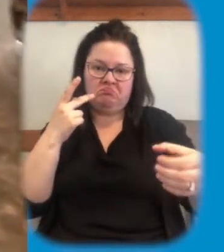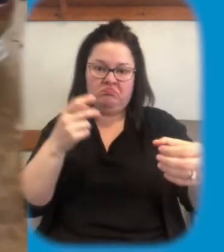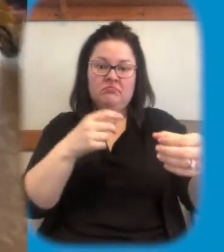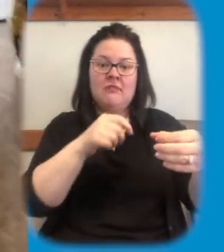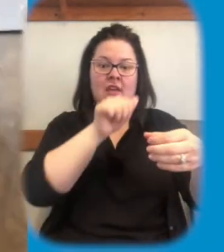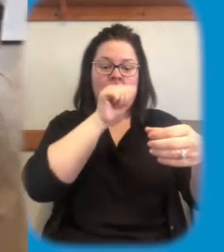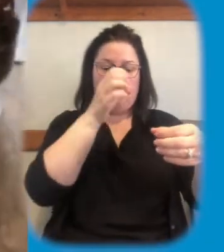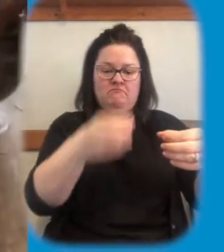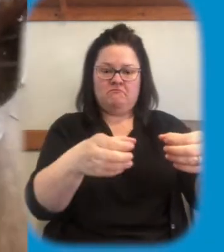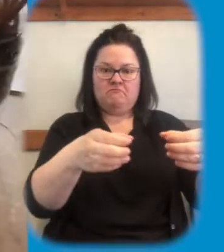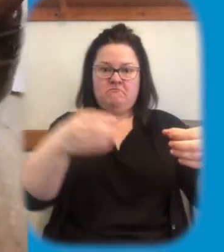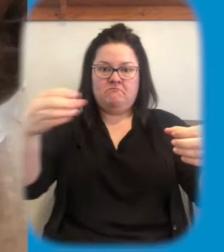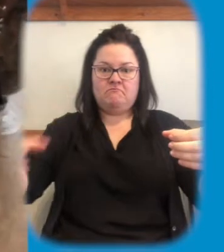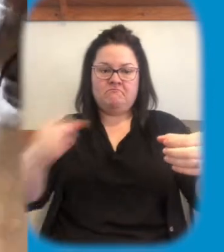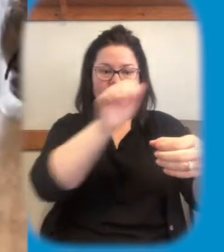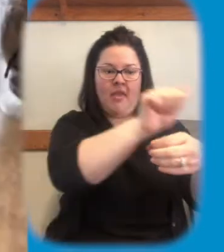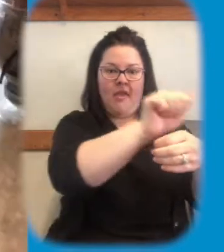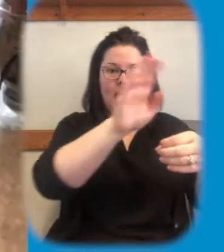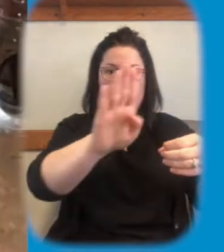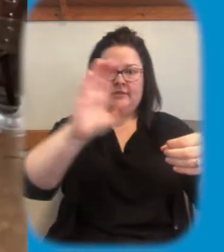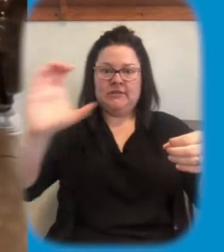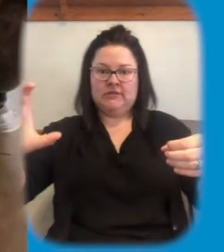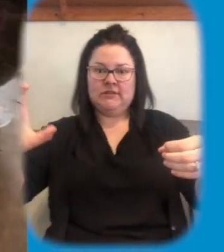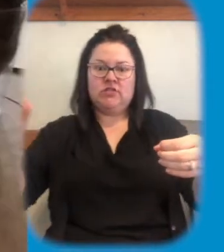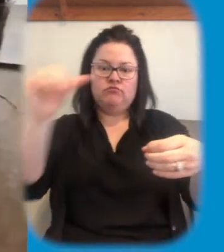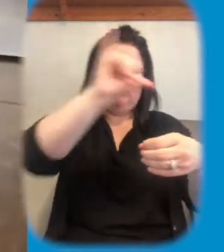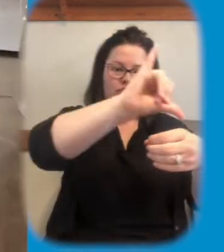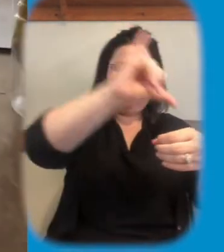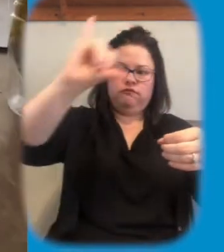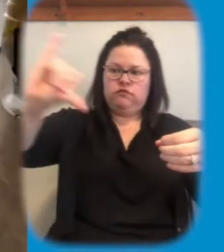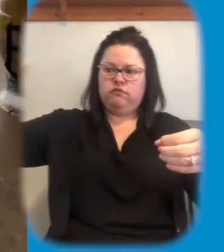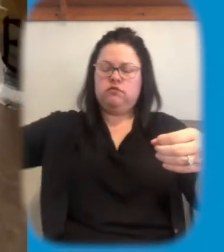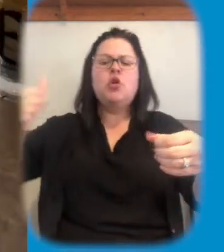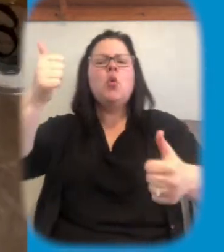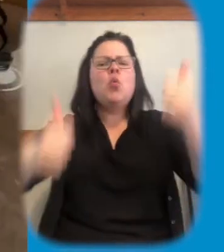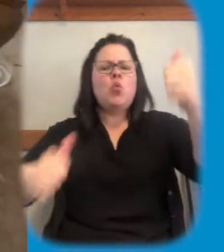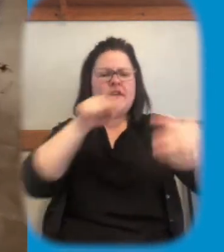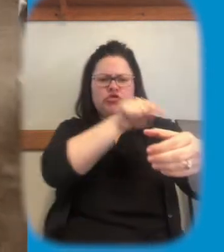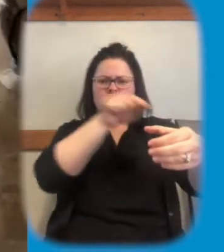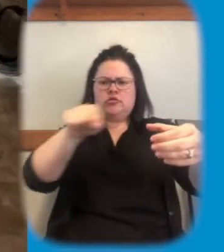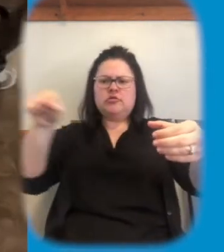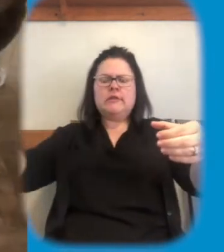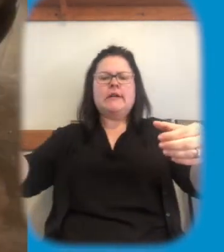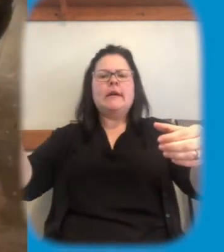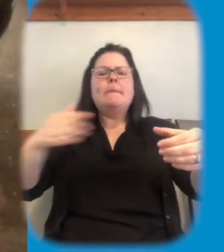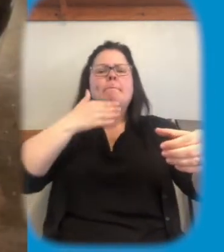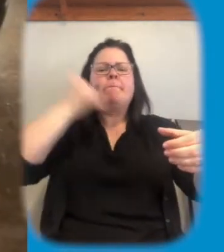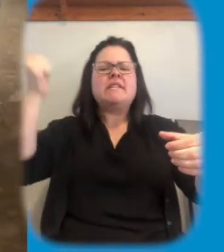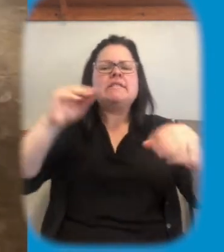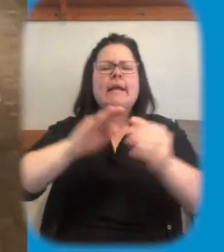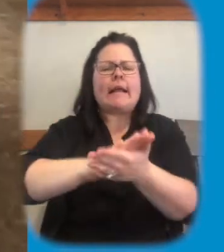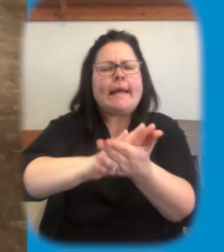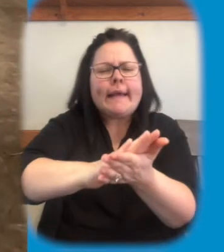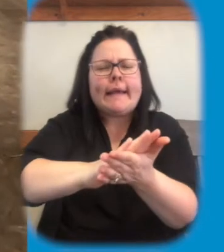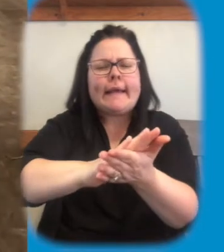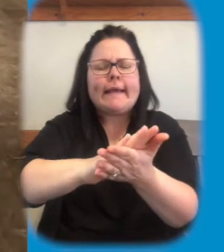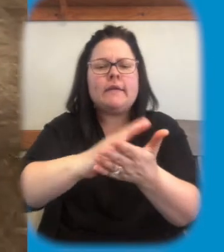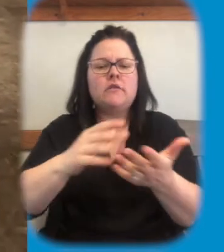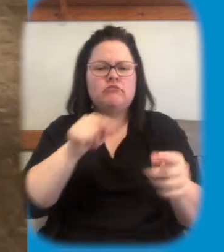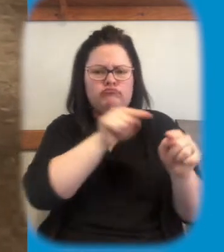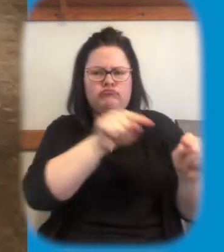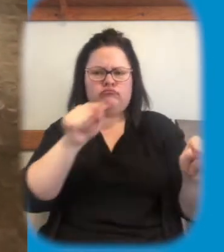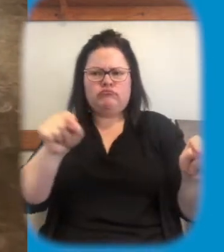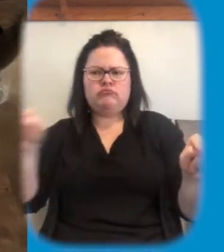cleaner. Simon, do you have a prediction on which filter will create the most clean water? I feel like this one because it has